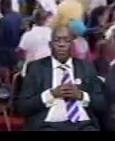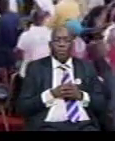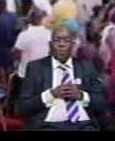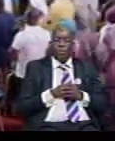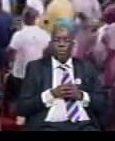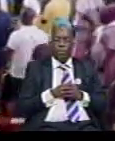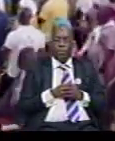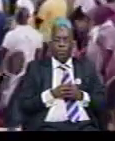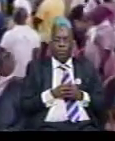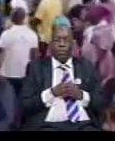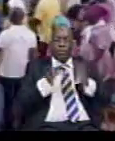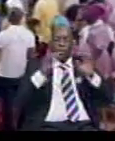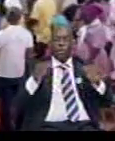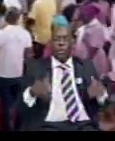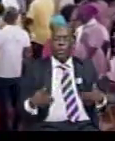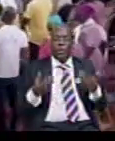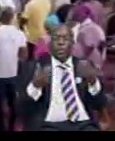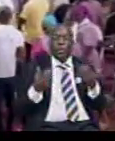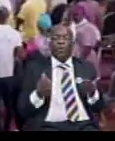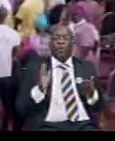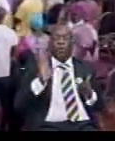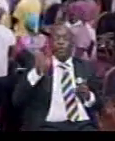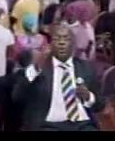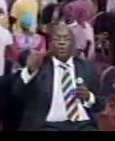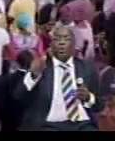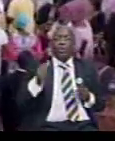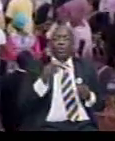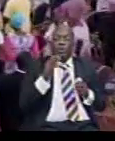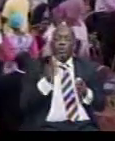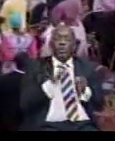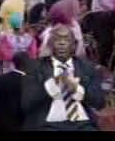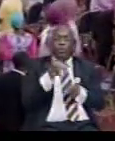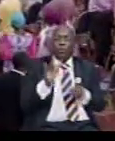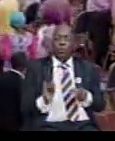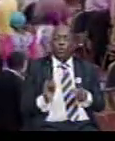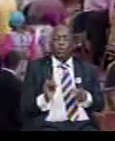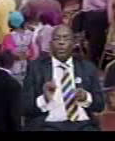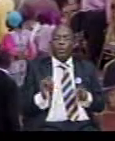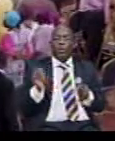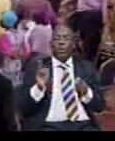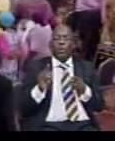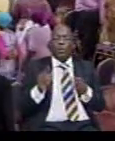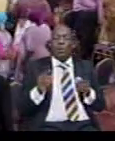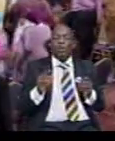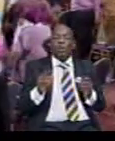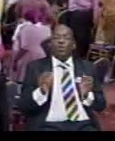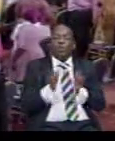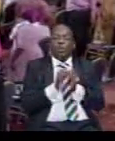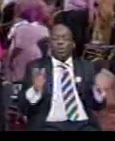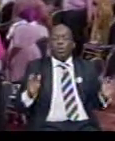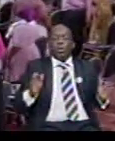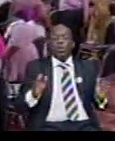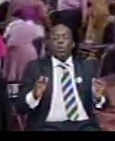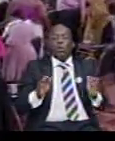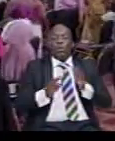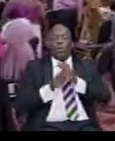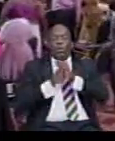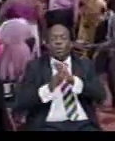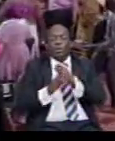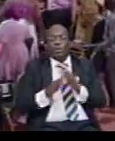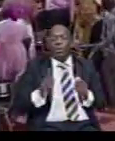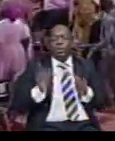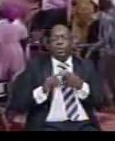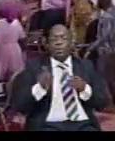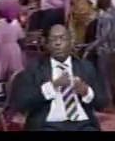give yourself fully or reservedly unto the Lord, God will